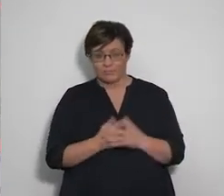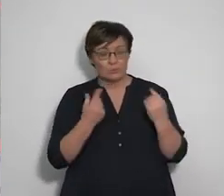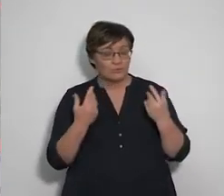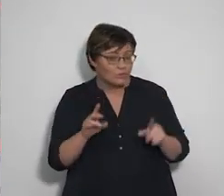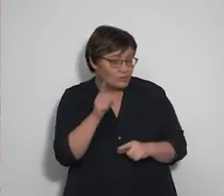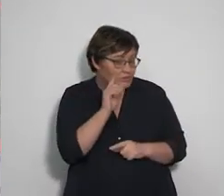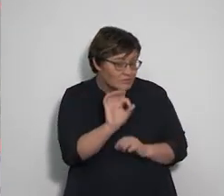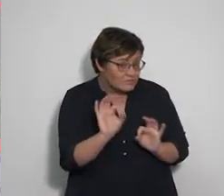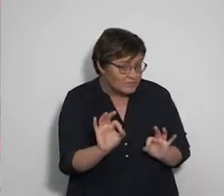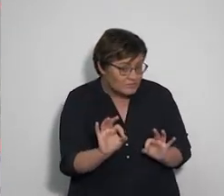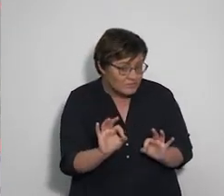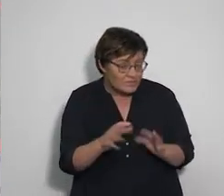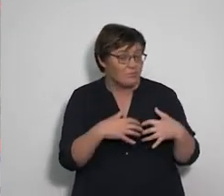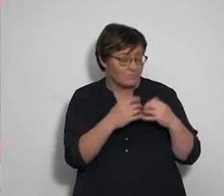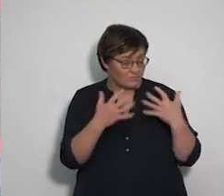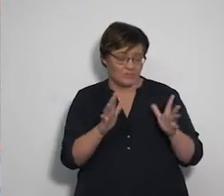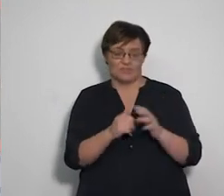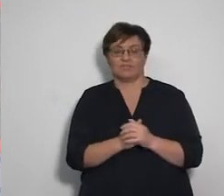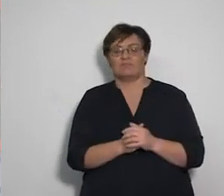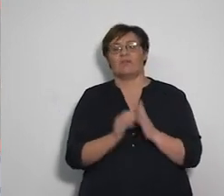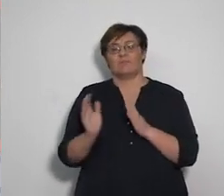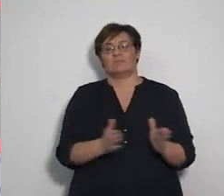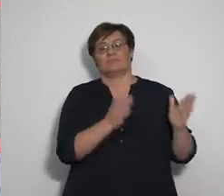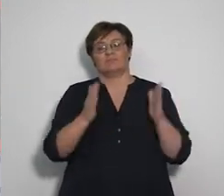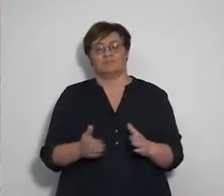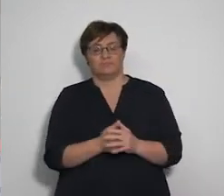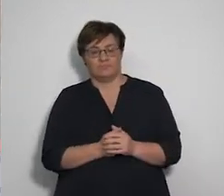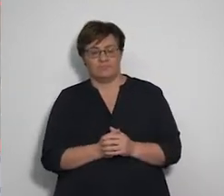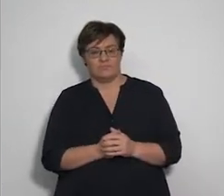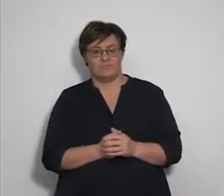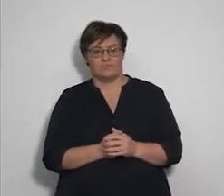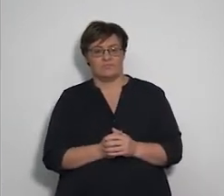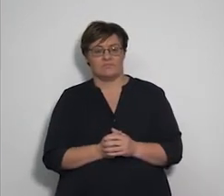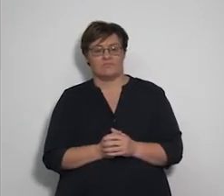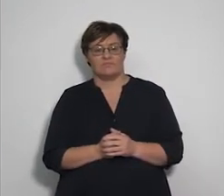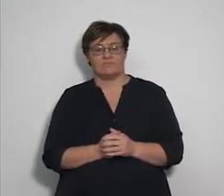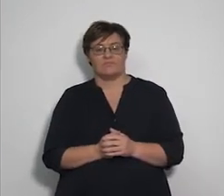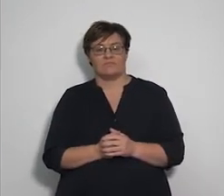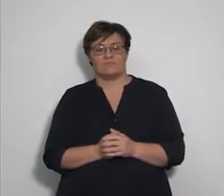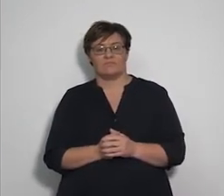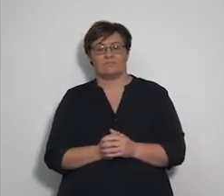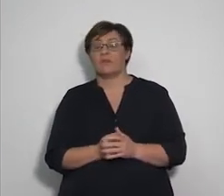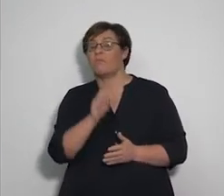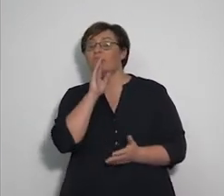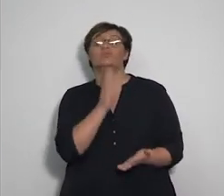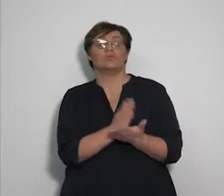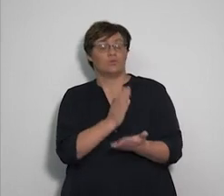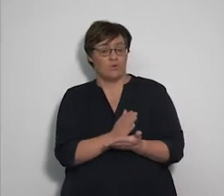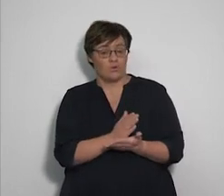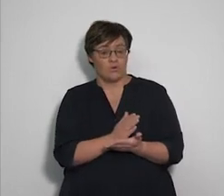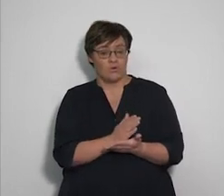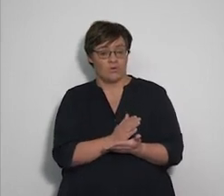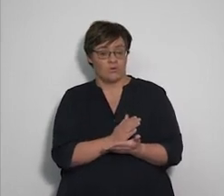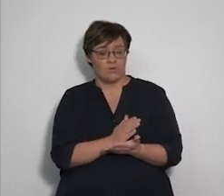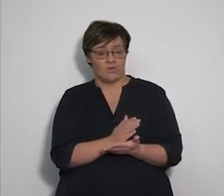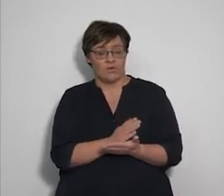Have you done that? I'm checking. Yes? Drawn it? Good. Let's move on. Next thing, we have to make